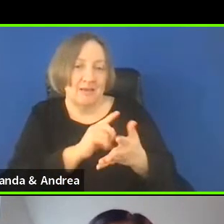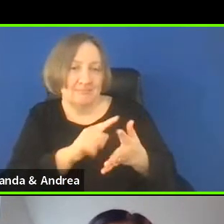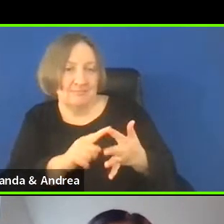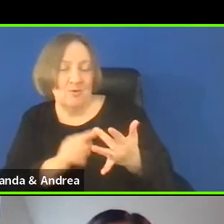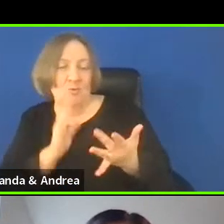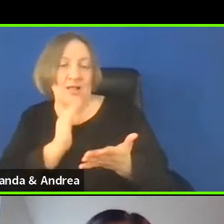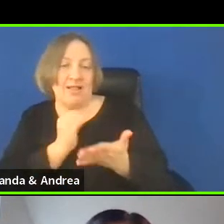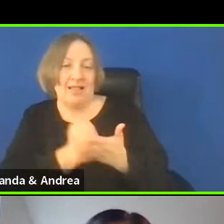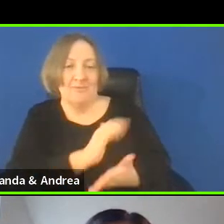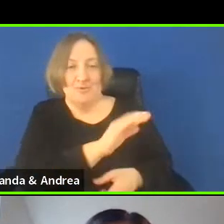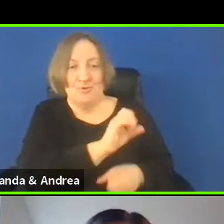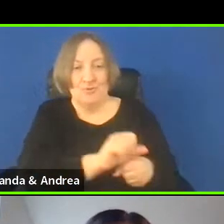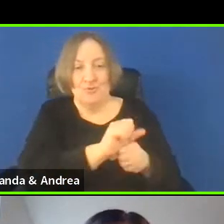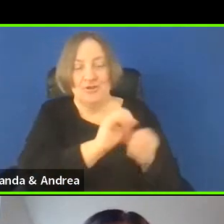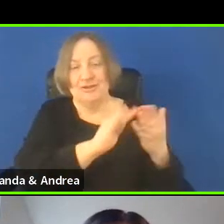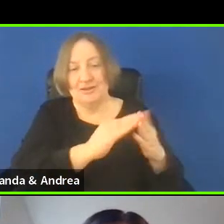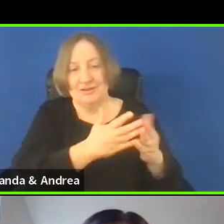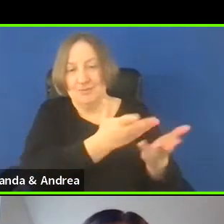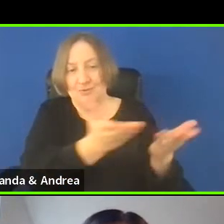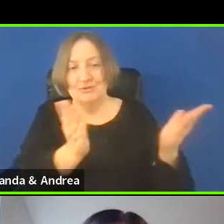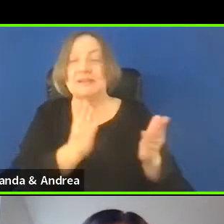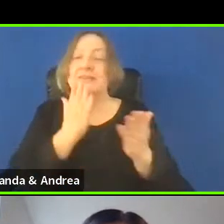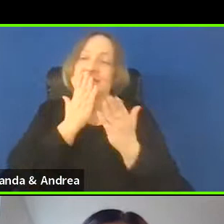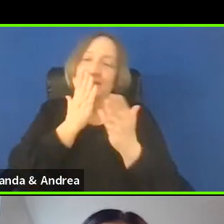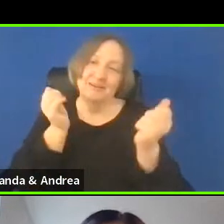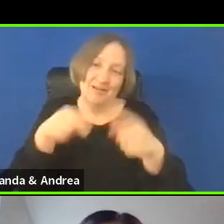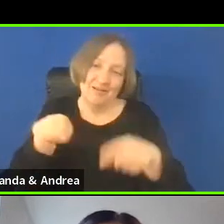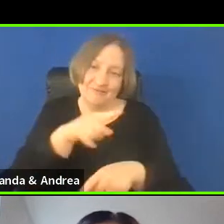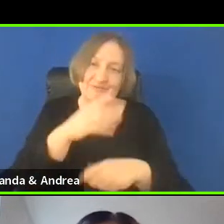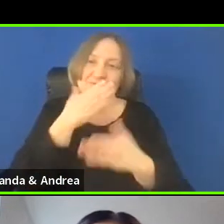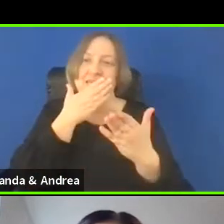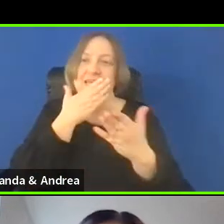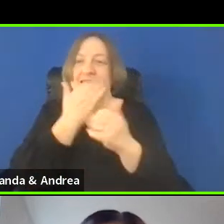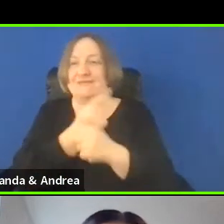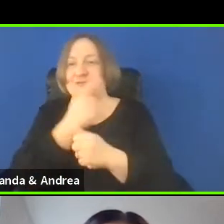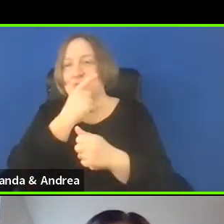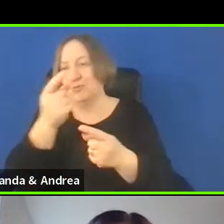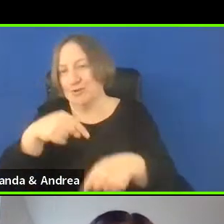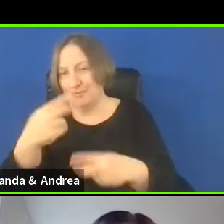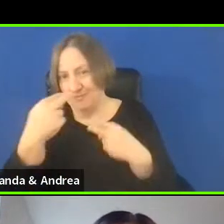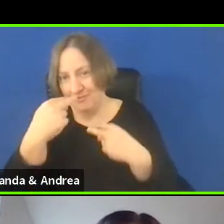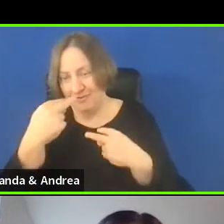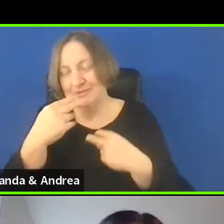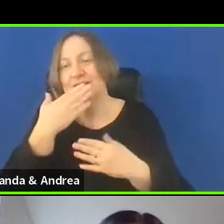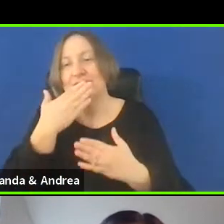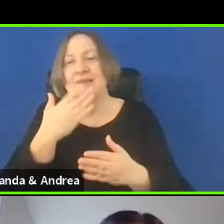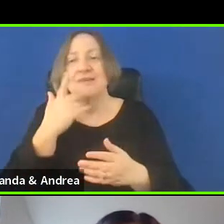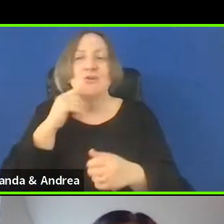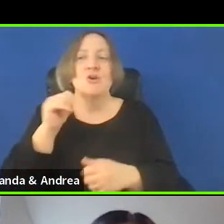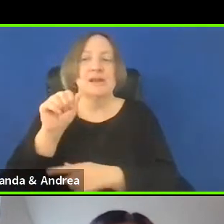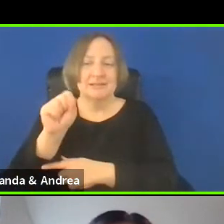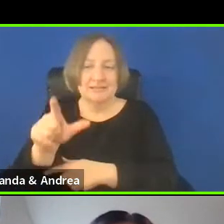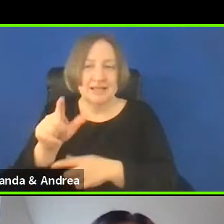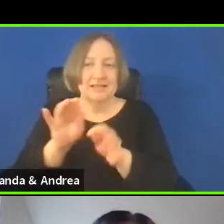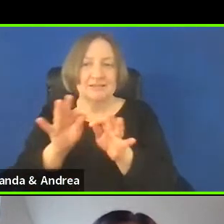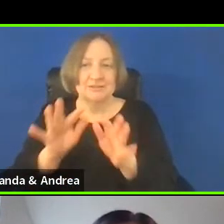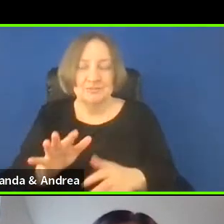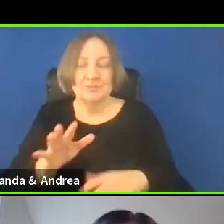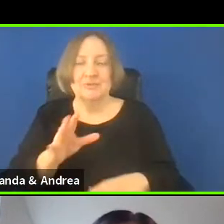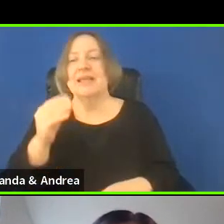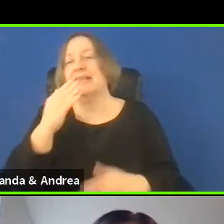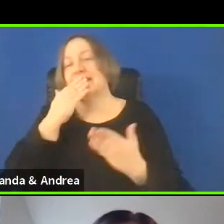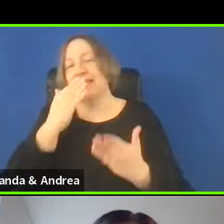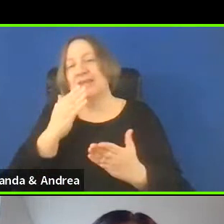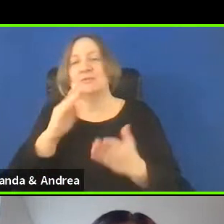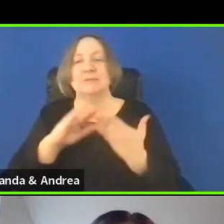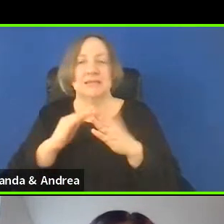with the work that you do in community. And thank you all. Thanks for everybody that tuned in. Thank you for our ASL interpreters. And thank